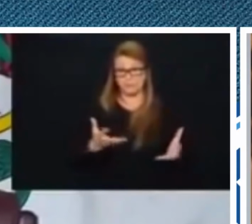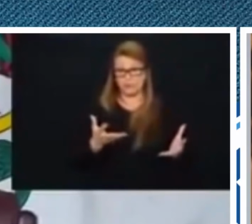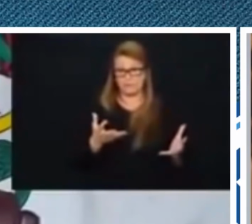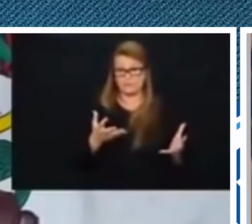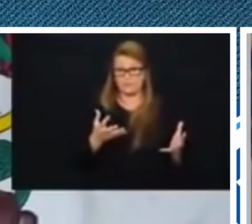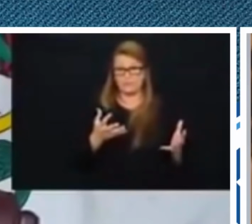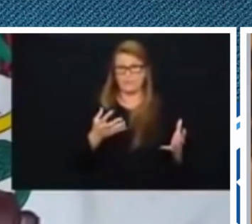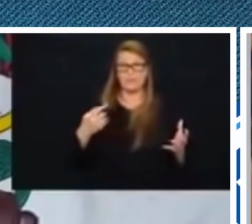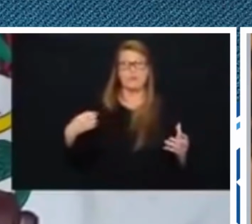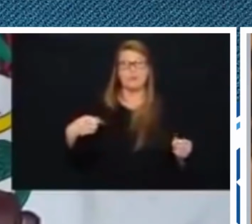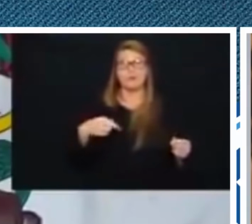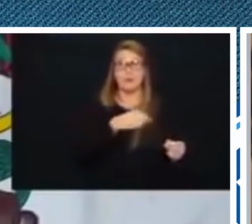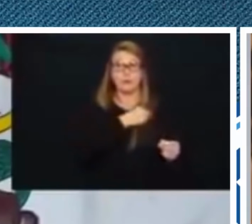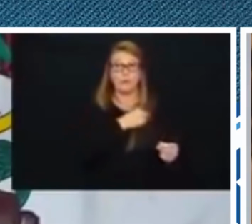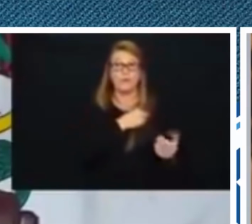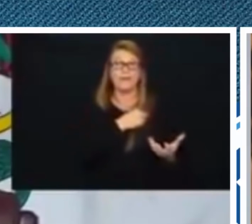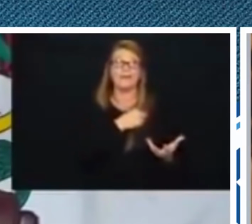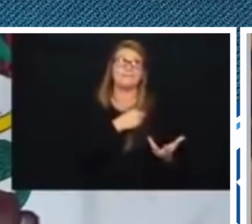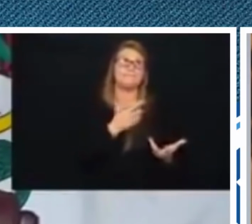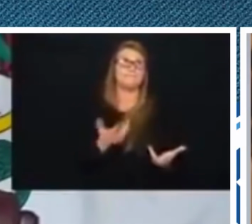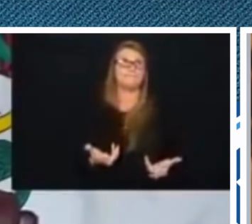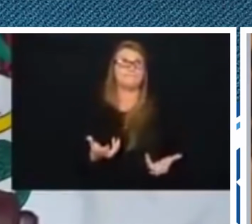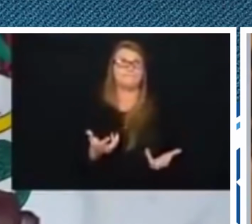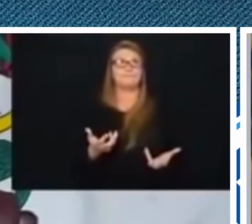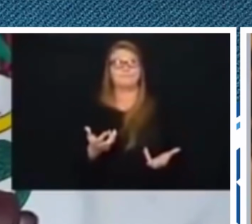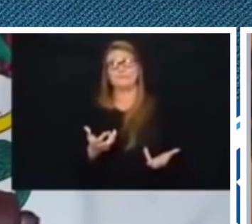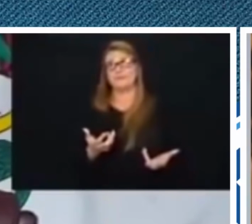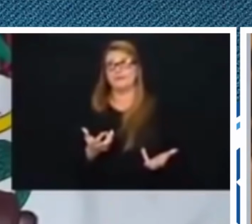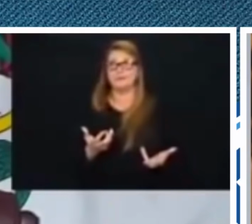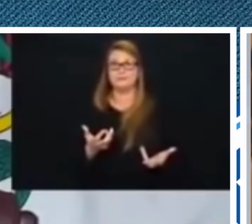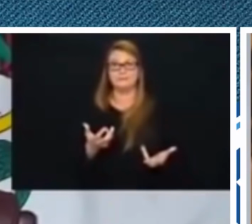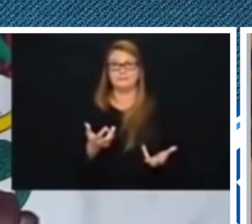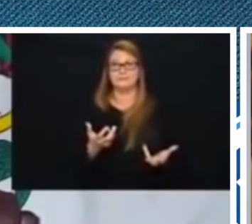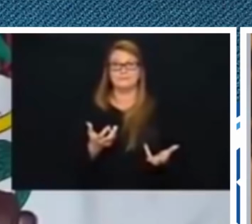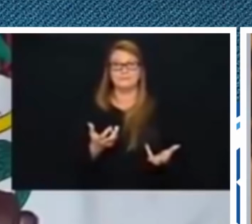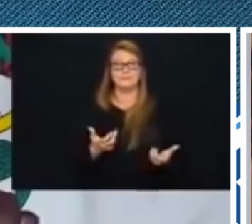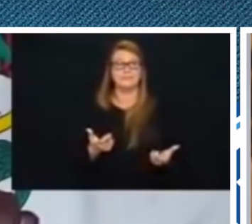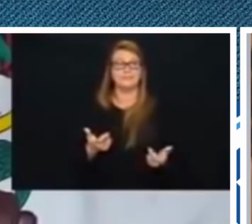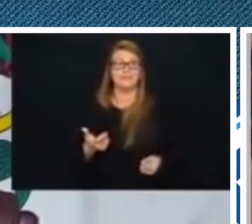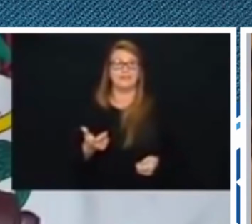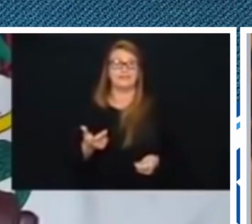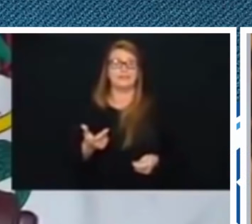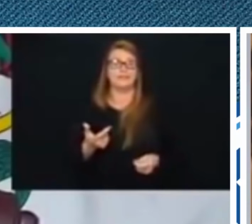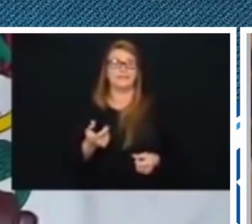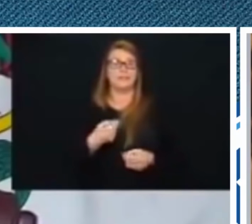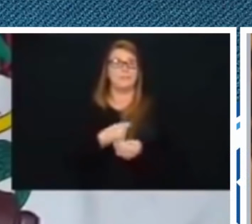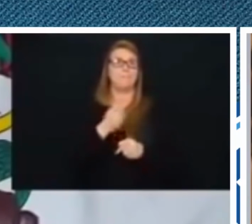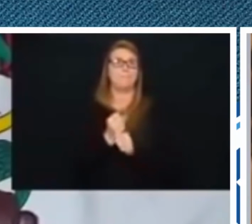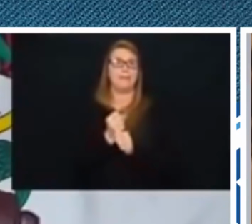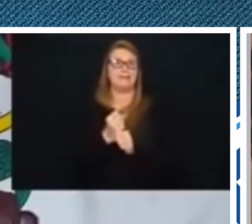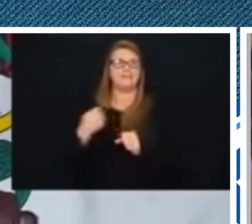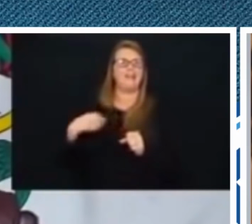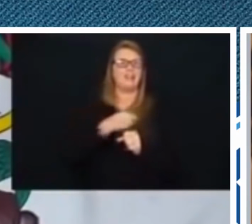movement across all of us and everything to basically turn us into a socialized